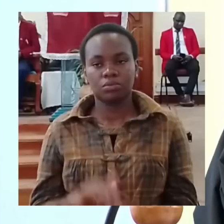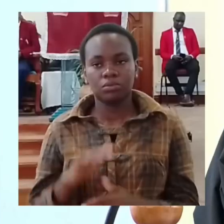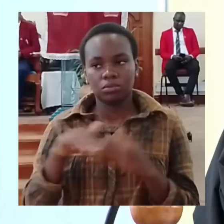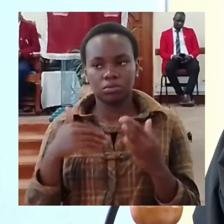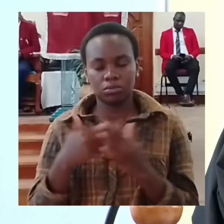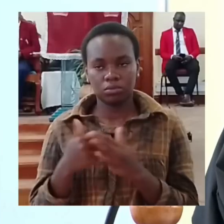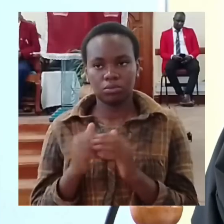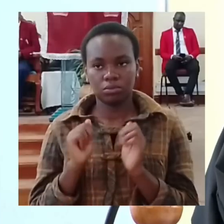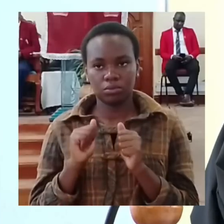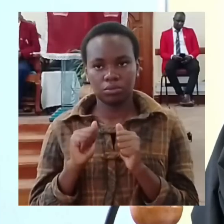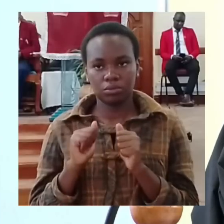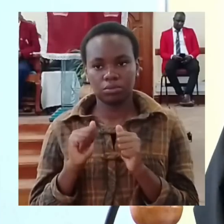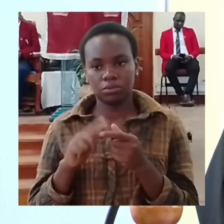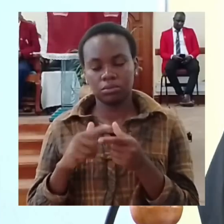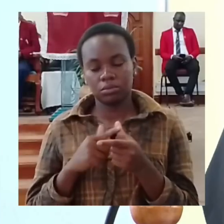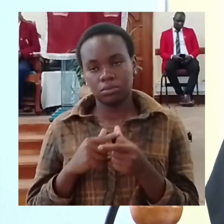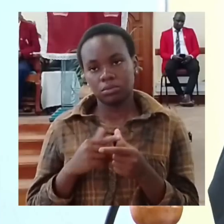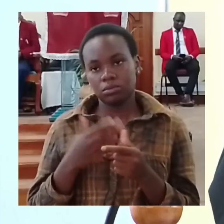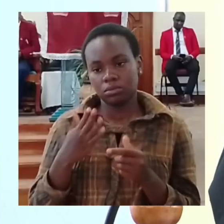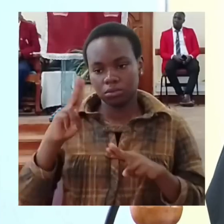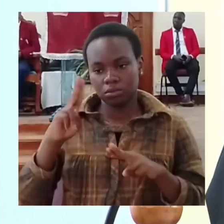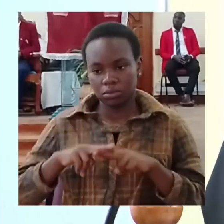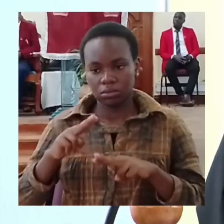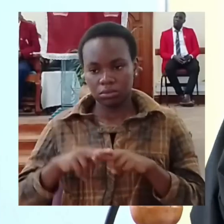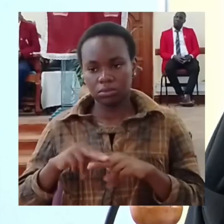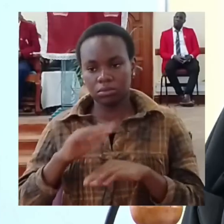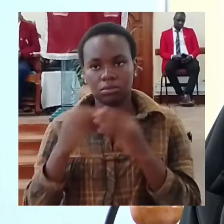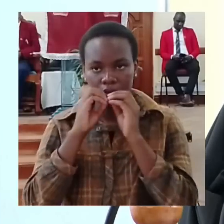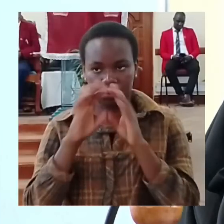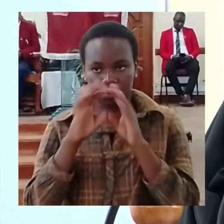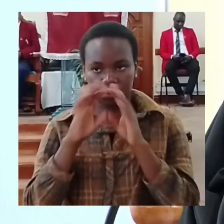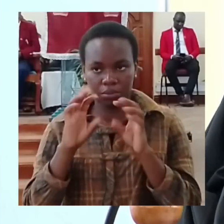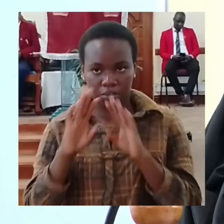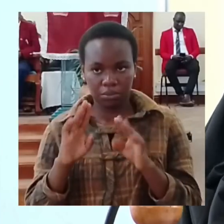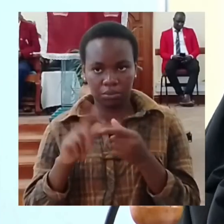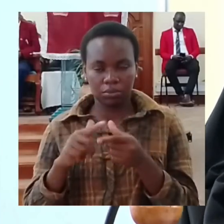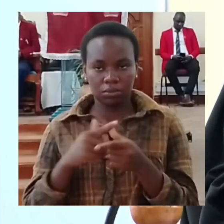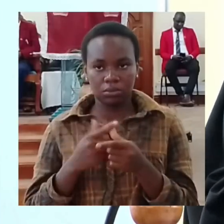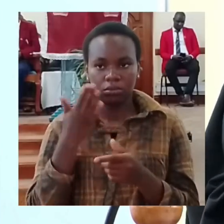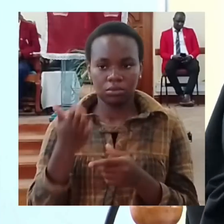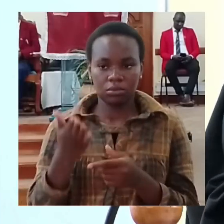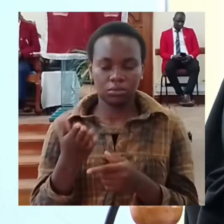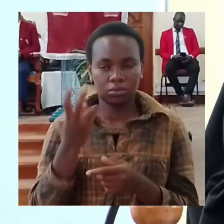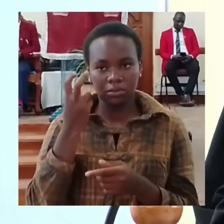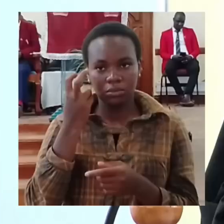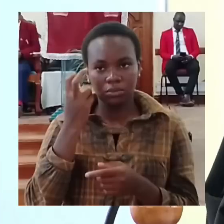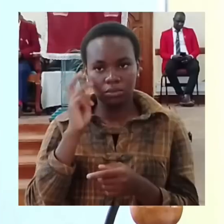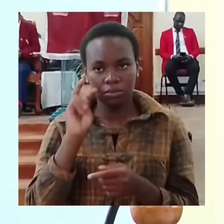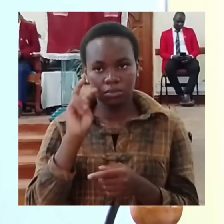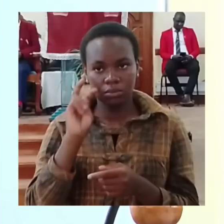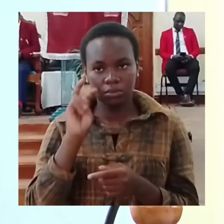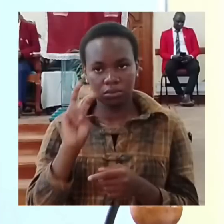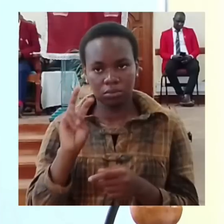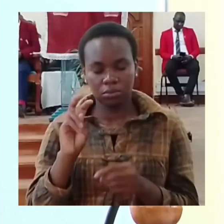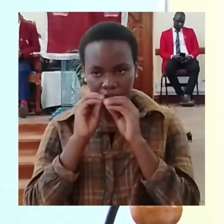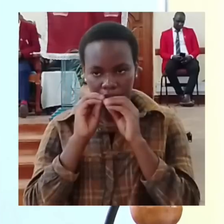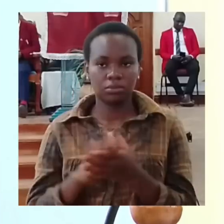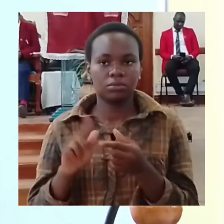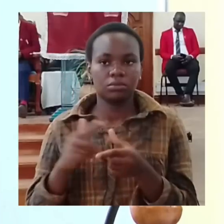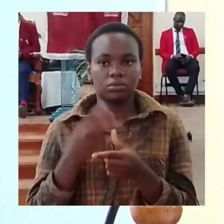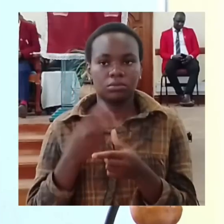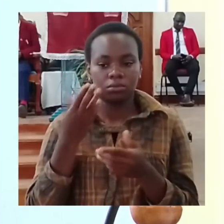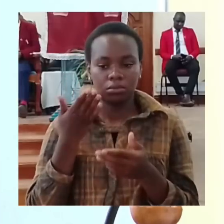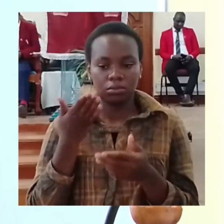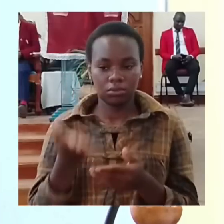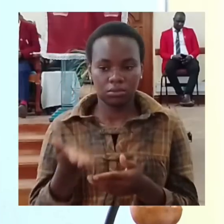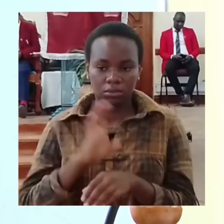Tũkũhoere oro rĩu. The fact that you are sitting is a blessing. The fact that you are seeing is a blessing. The fact that you are